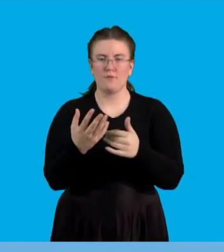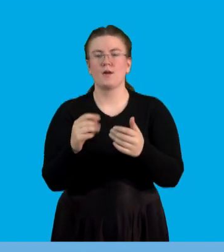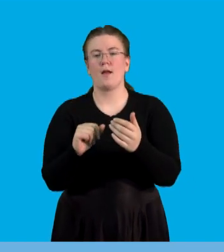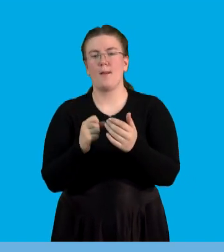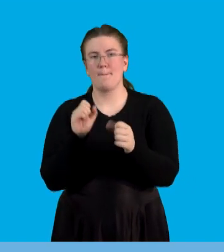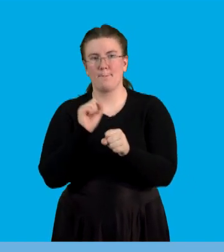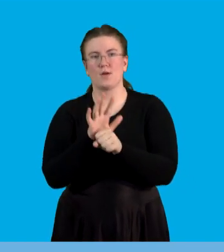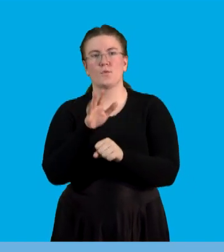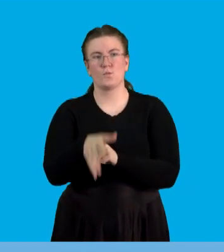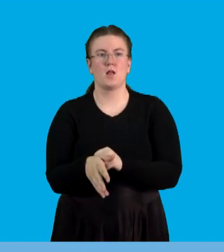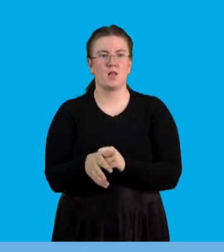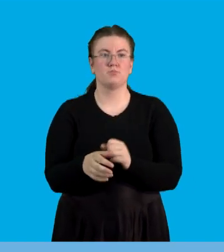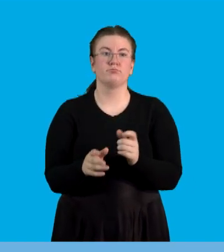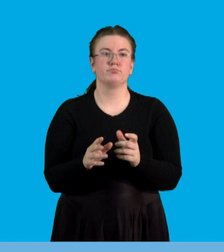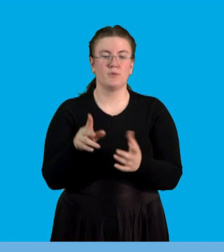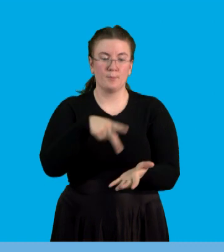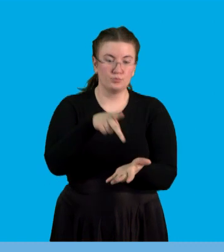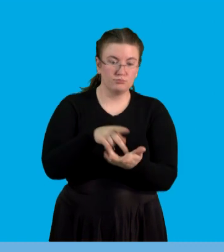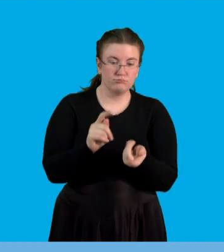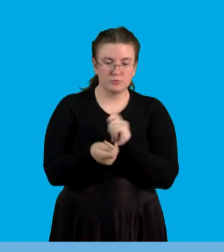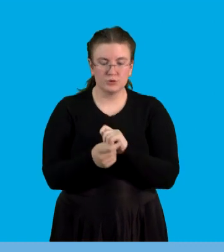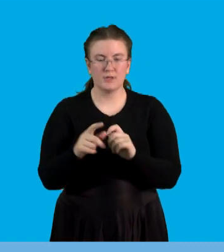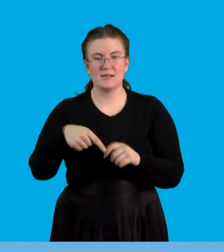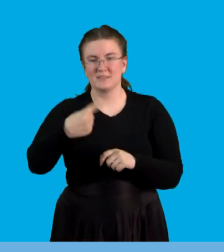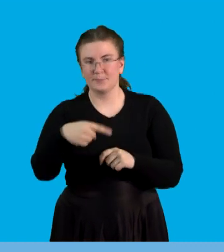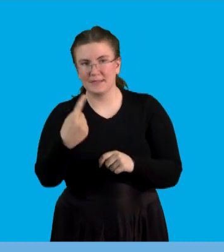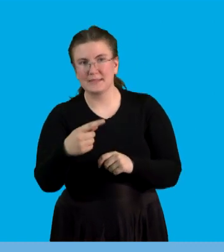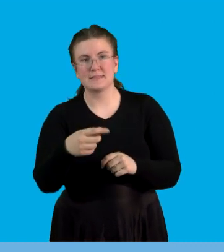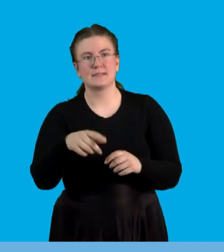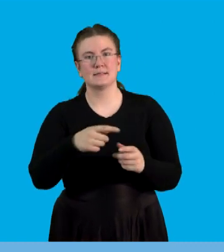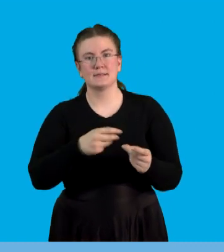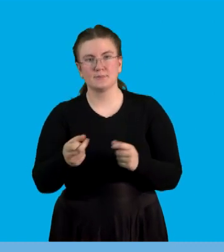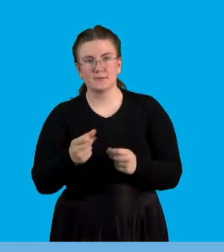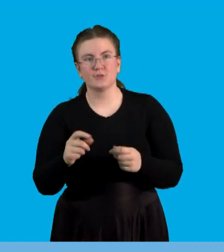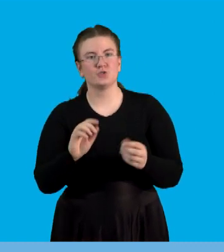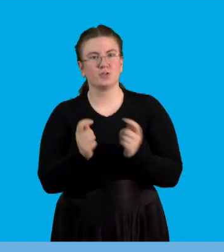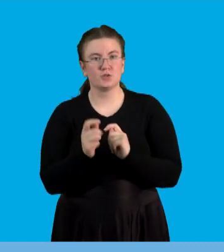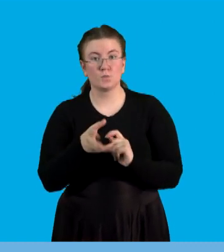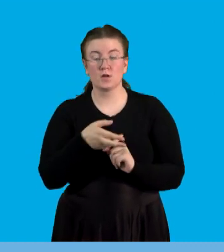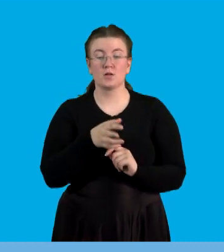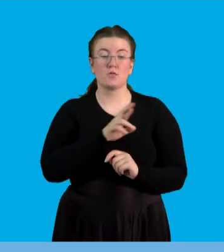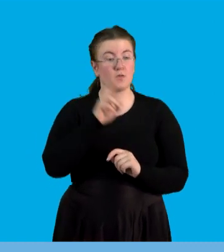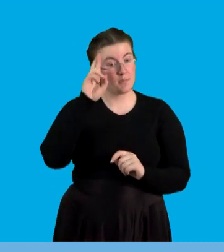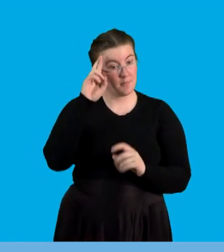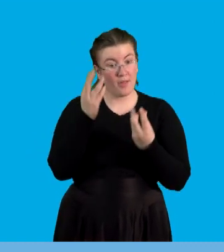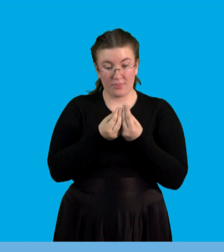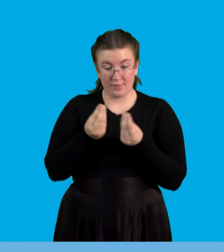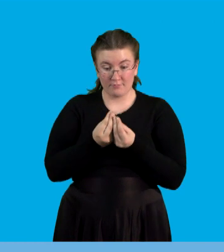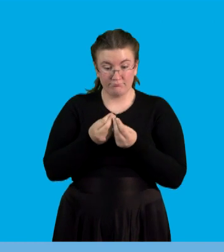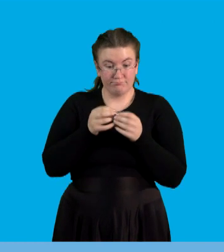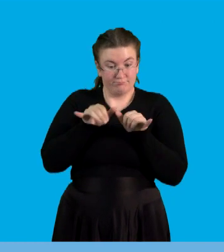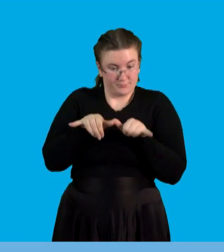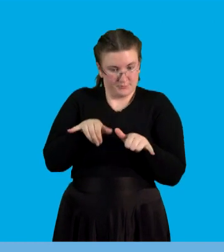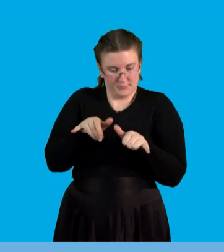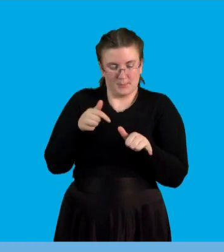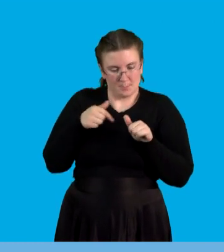its position and speed. Remember, if the object is stationary and I come and I push it and also or